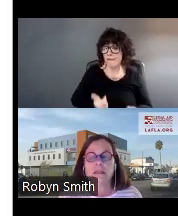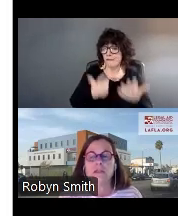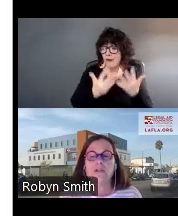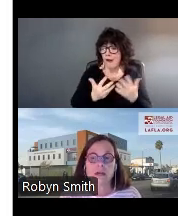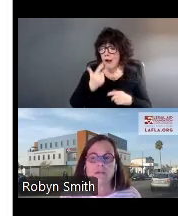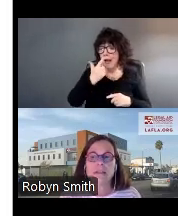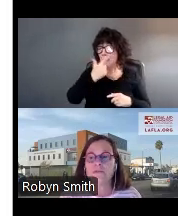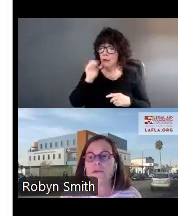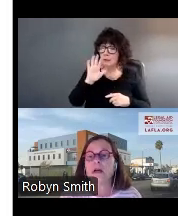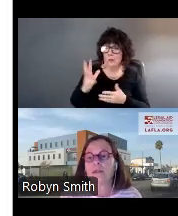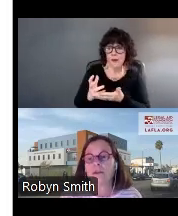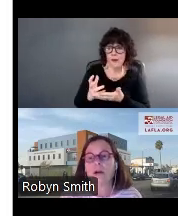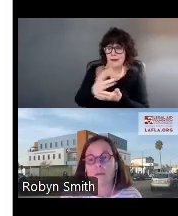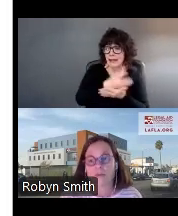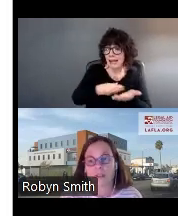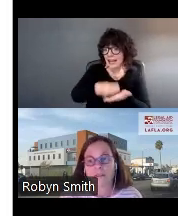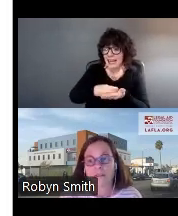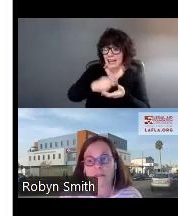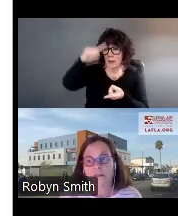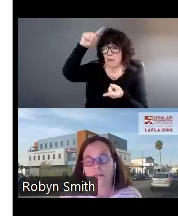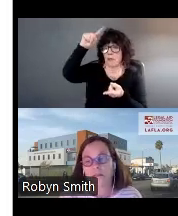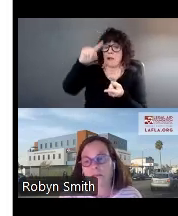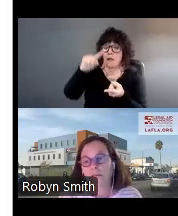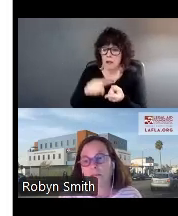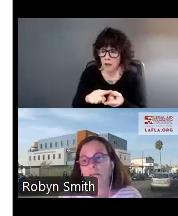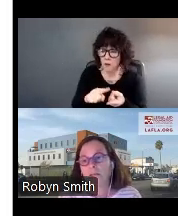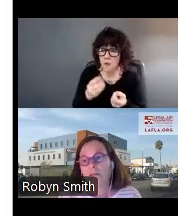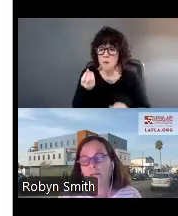area, you have several other options